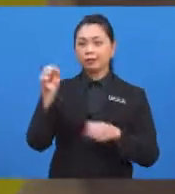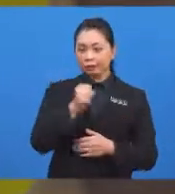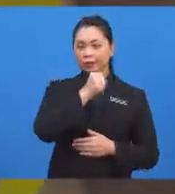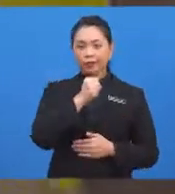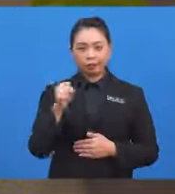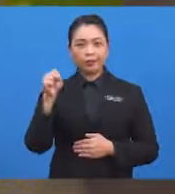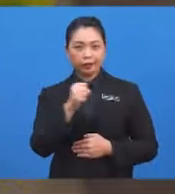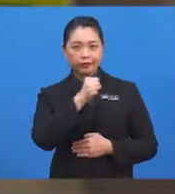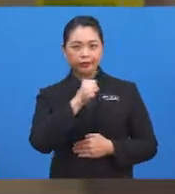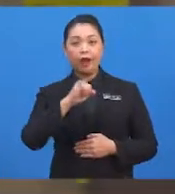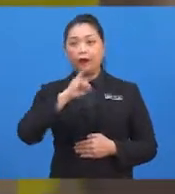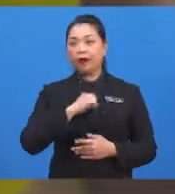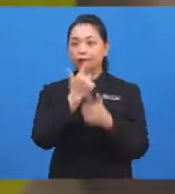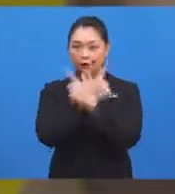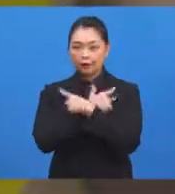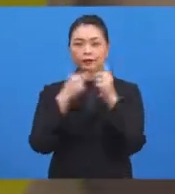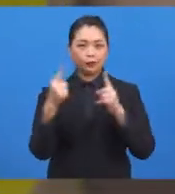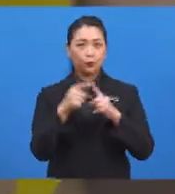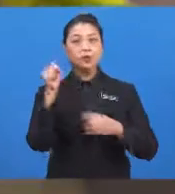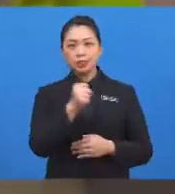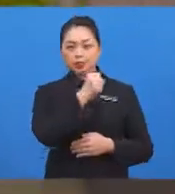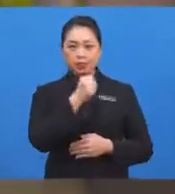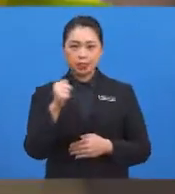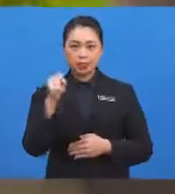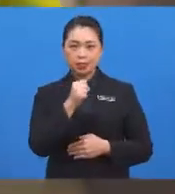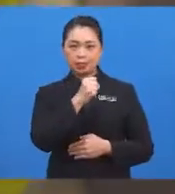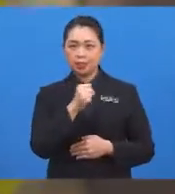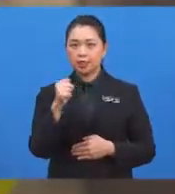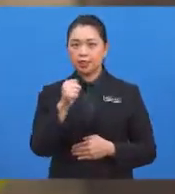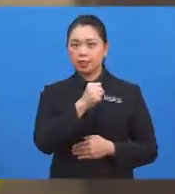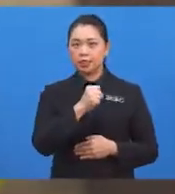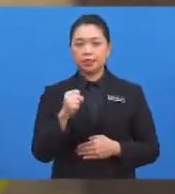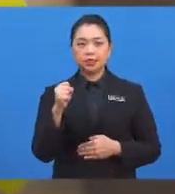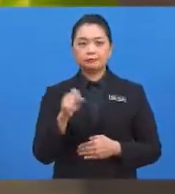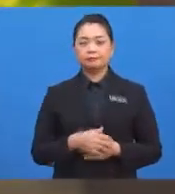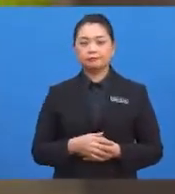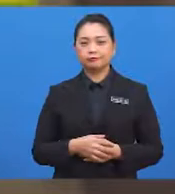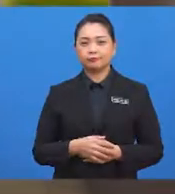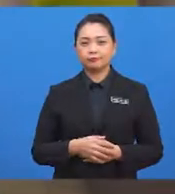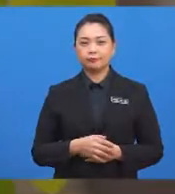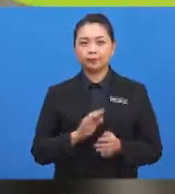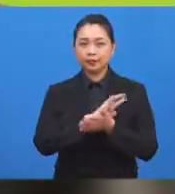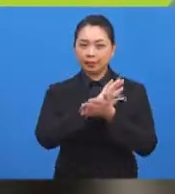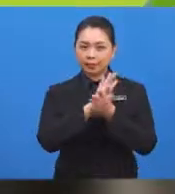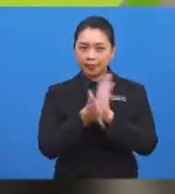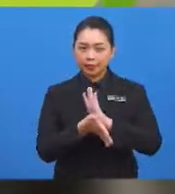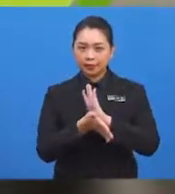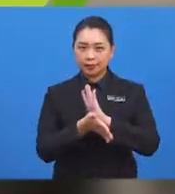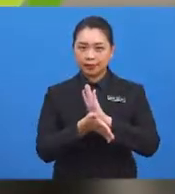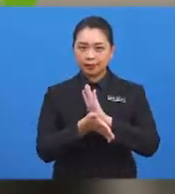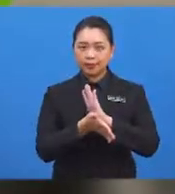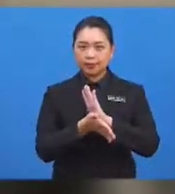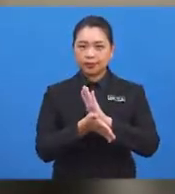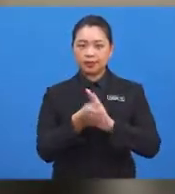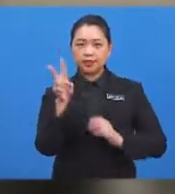can sing. I love to sing," says the robot. So, the